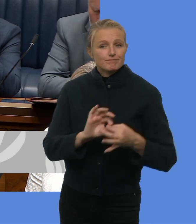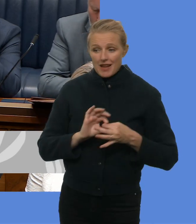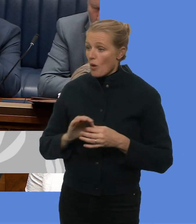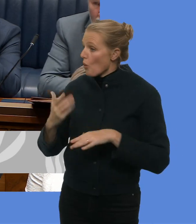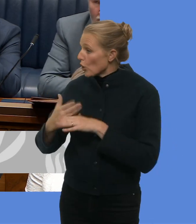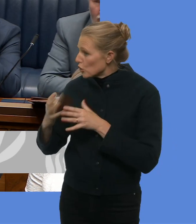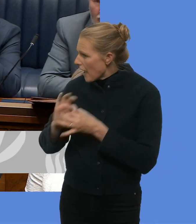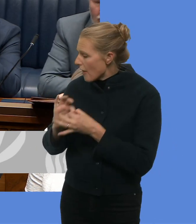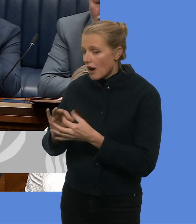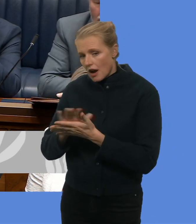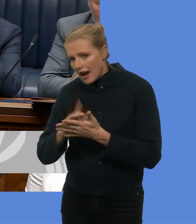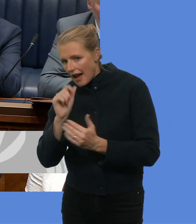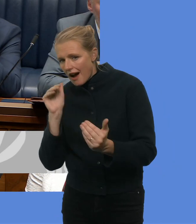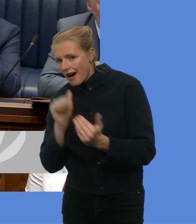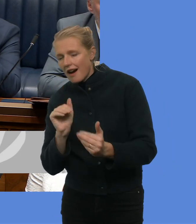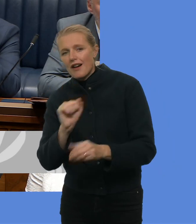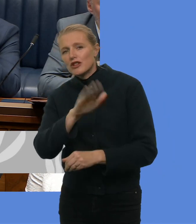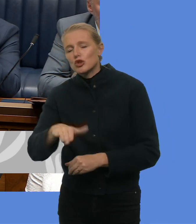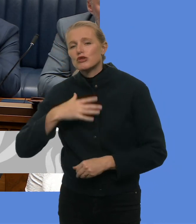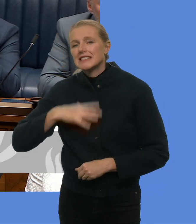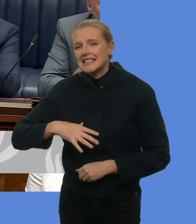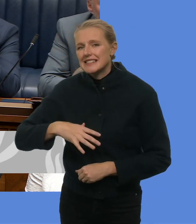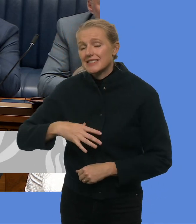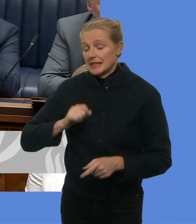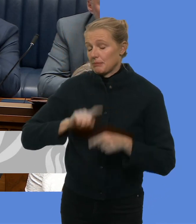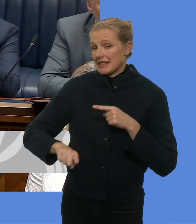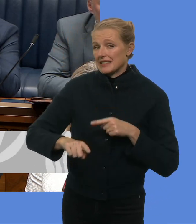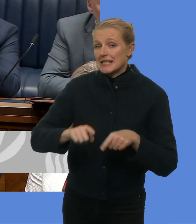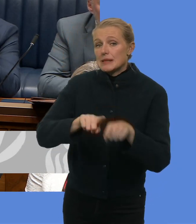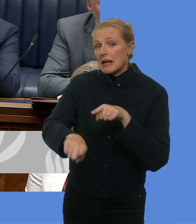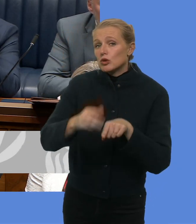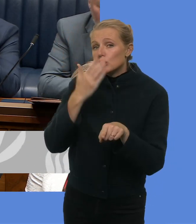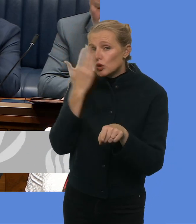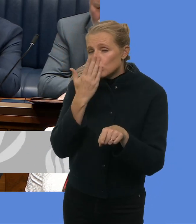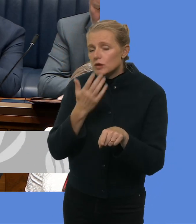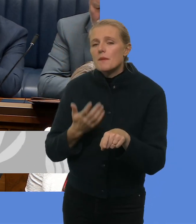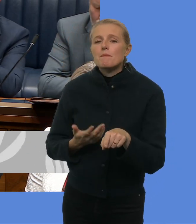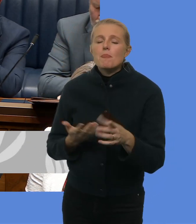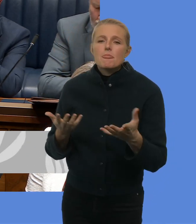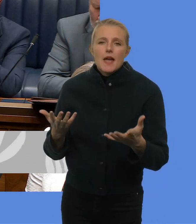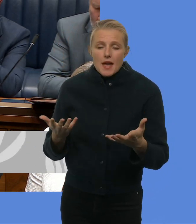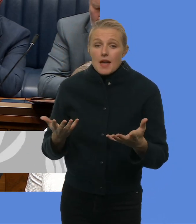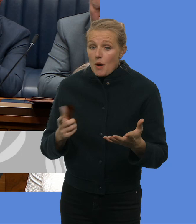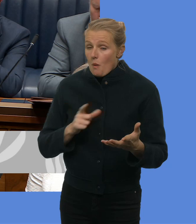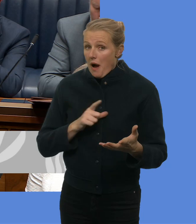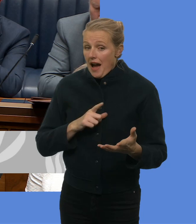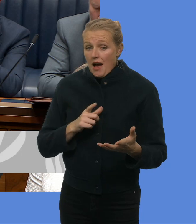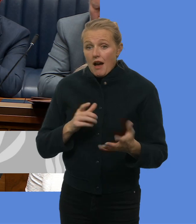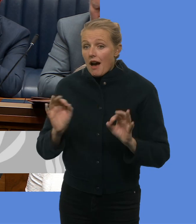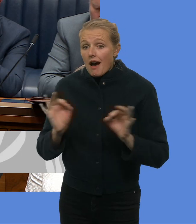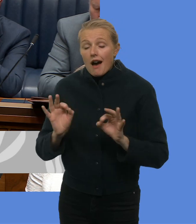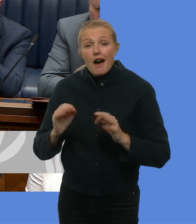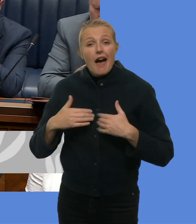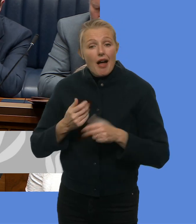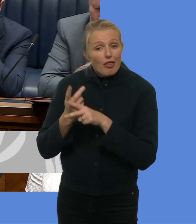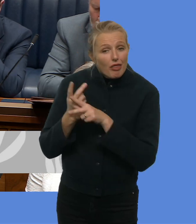children and young people who are in our special schools. And we won't be able to provide an education for those children and young people if we don't